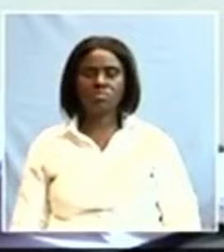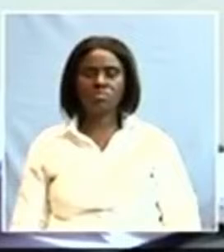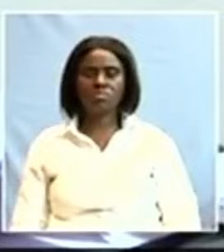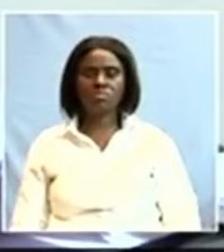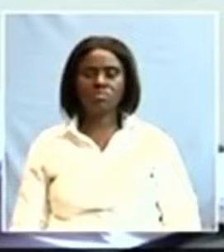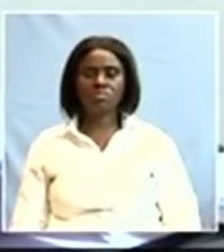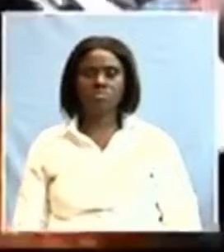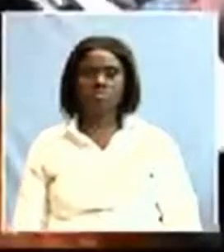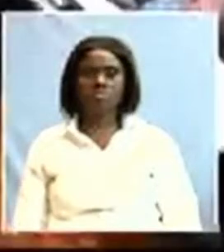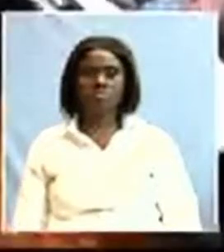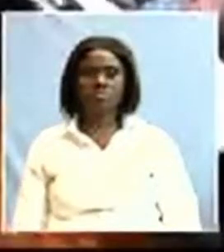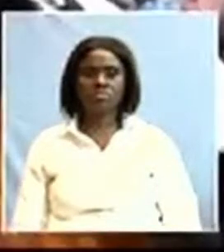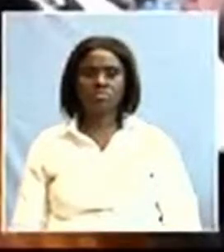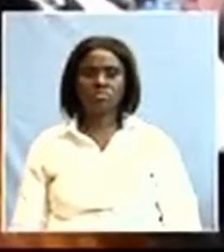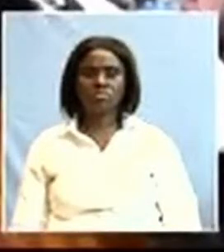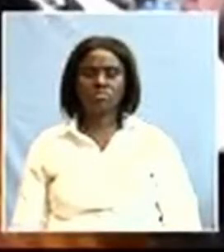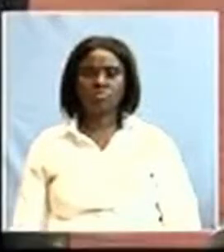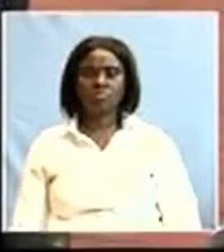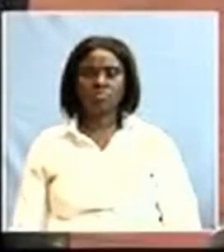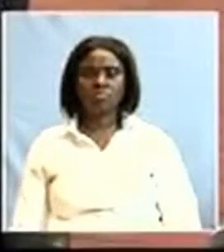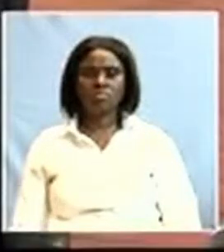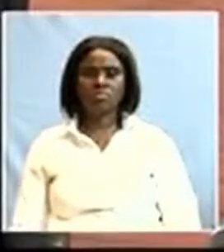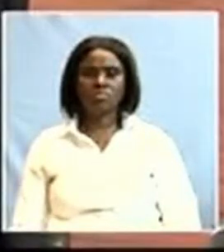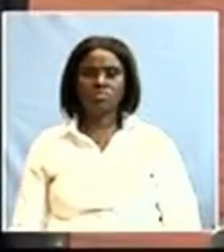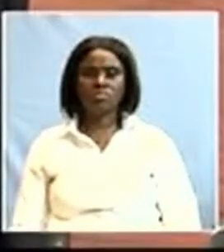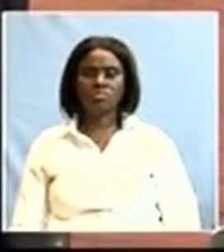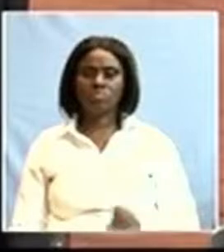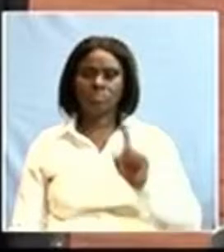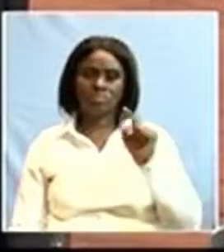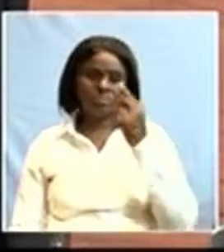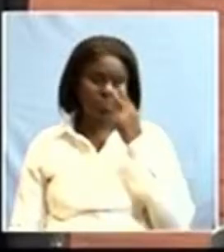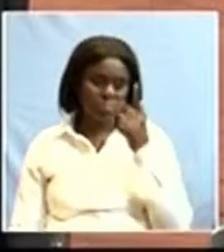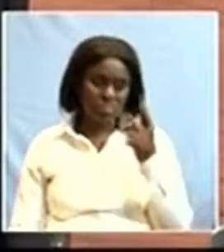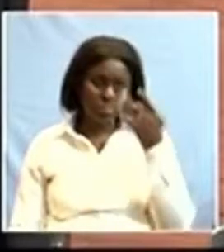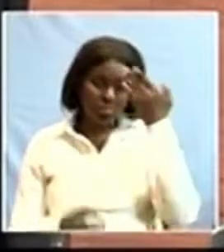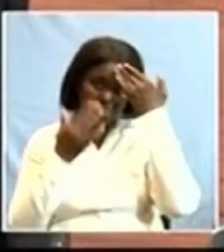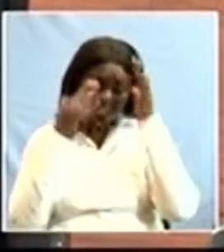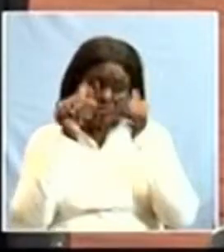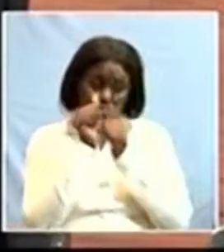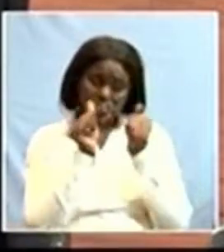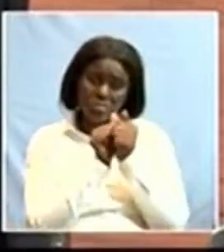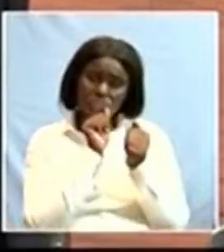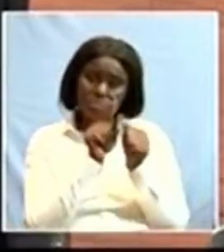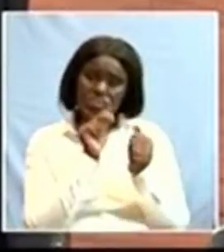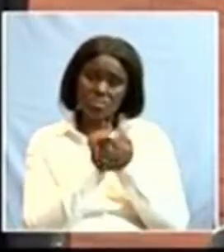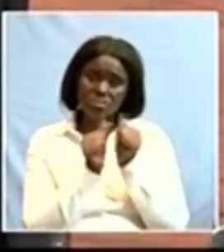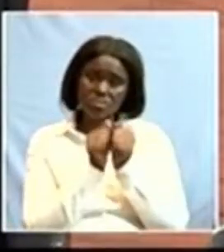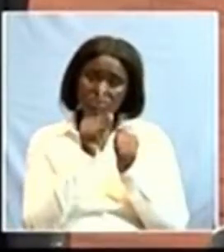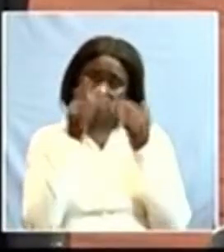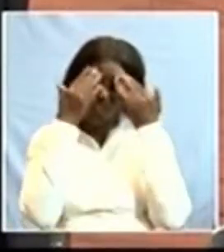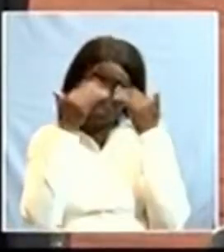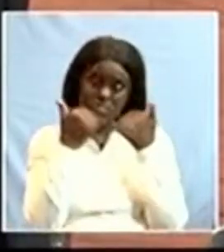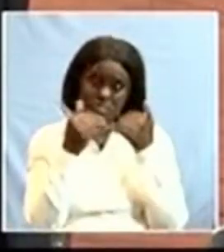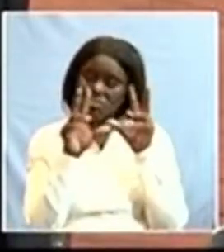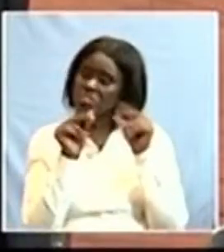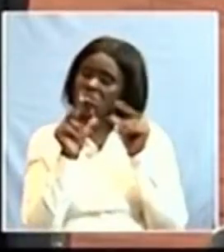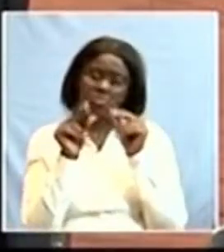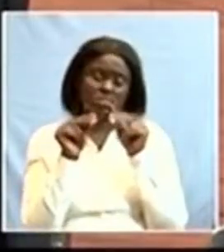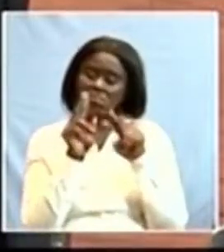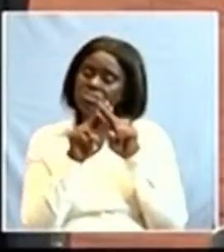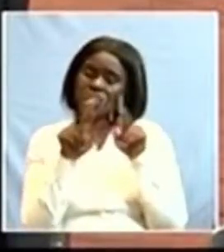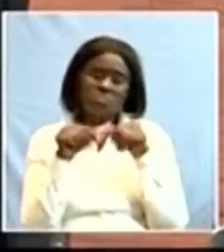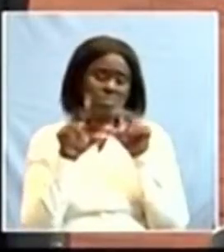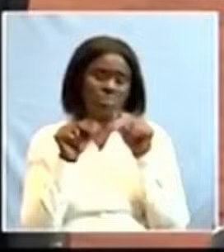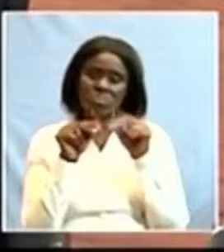Thank you, Chair. First, did you see this? Are you aware of this discrepancy? No, Chair. You're not